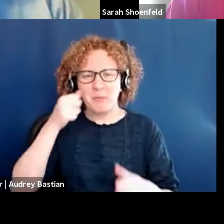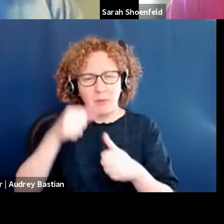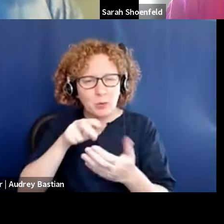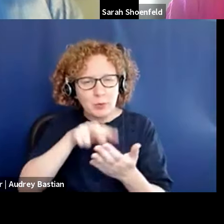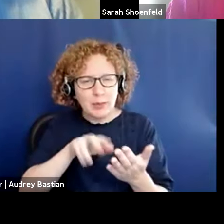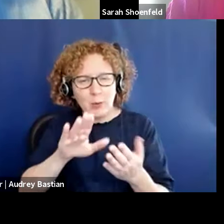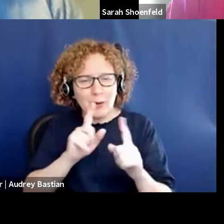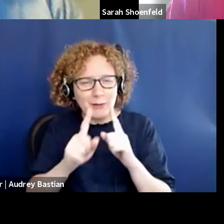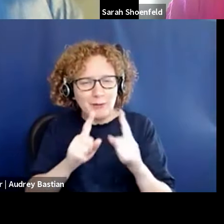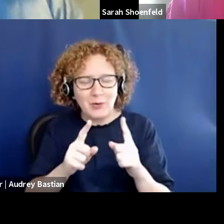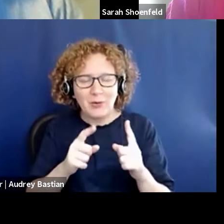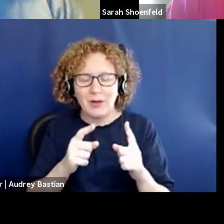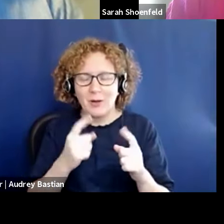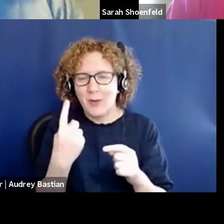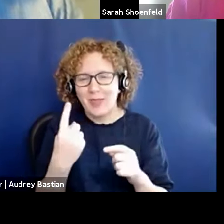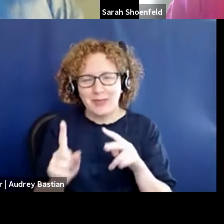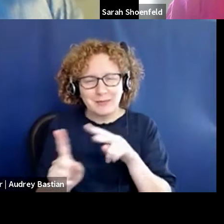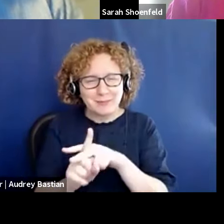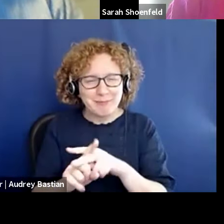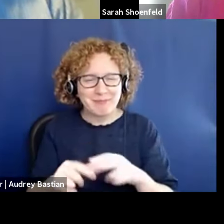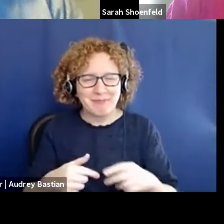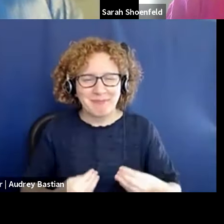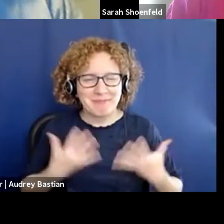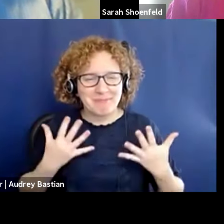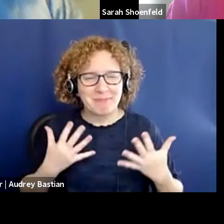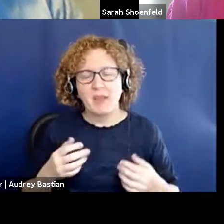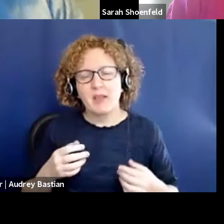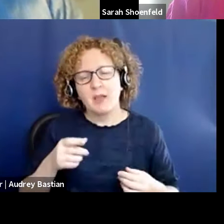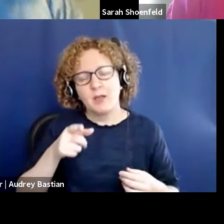about, and I can't remember if that, maybe you could say first, where,